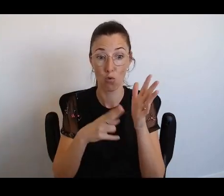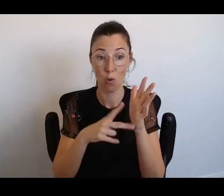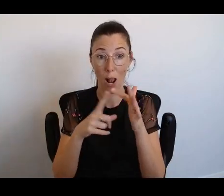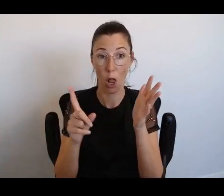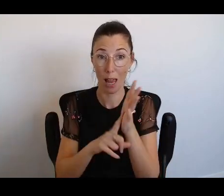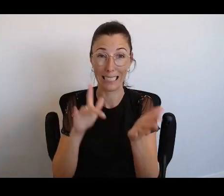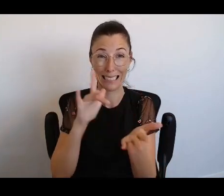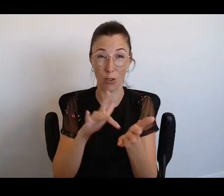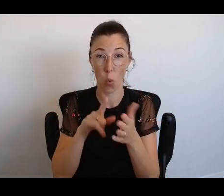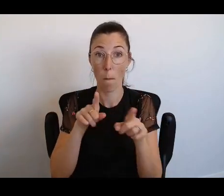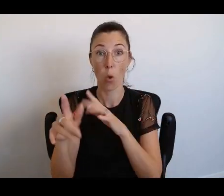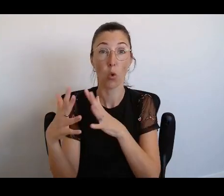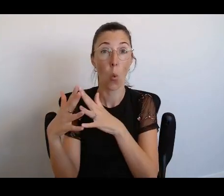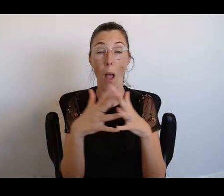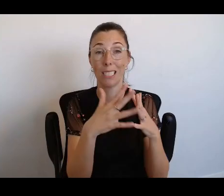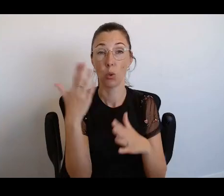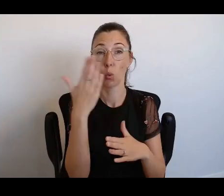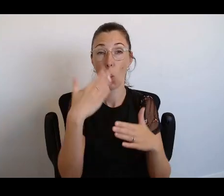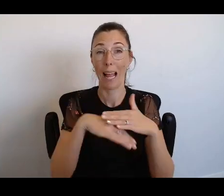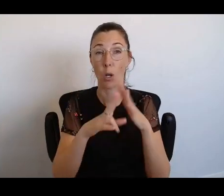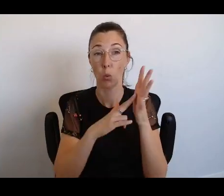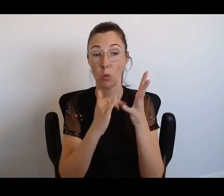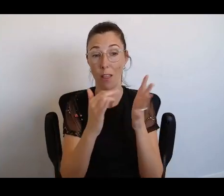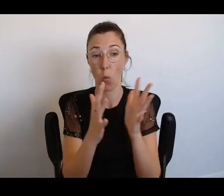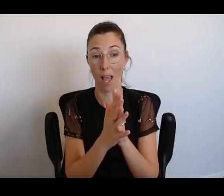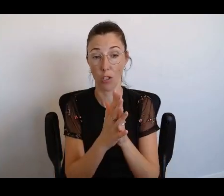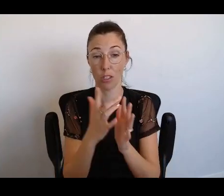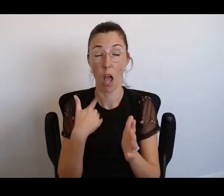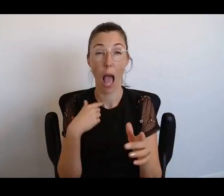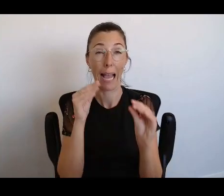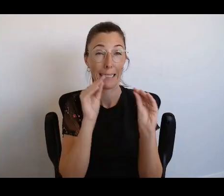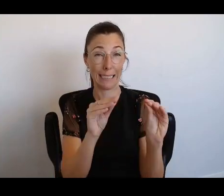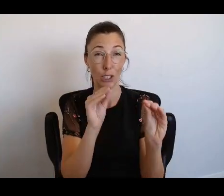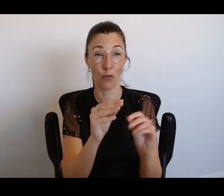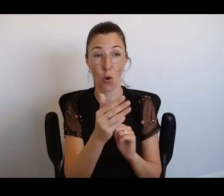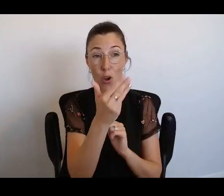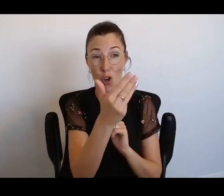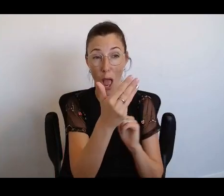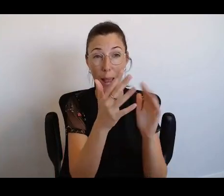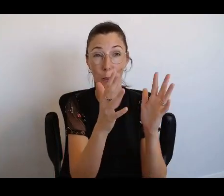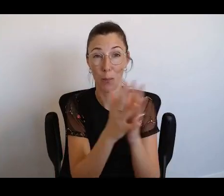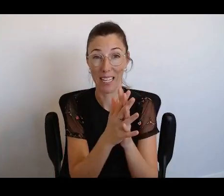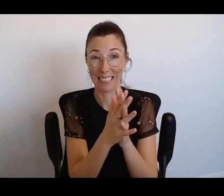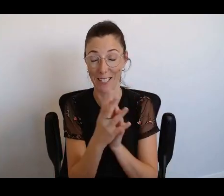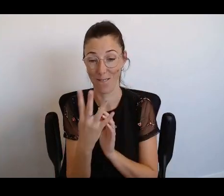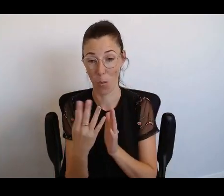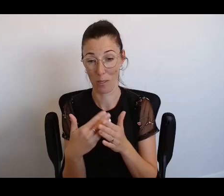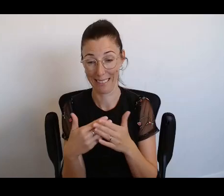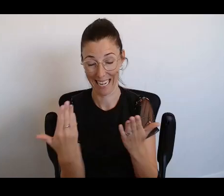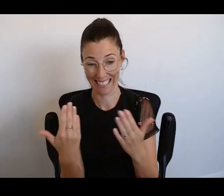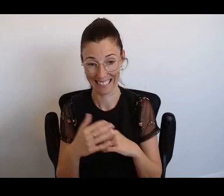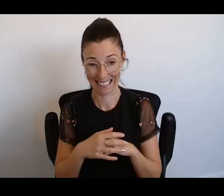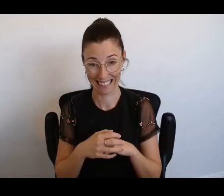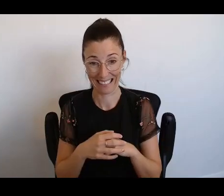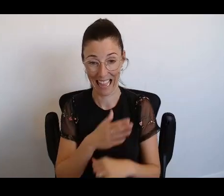Wales. I did teach for 9 weeks and 4 days. I had a job interview on the last day